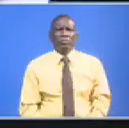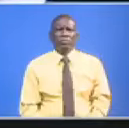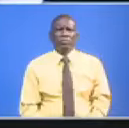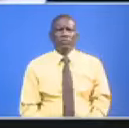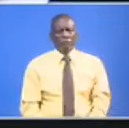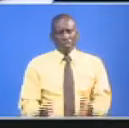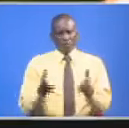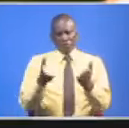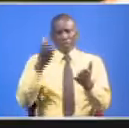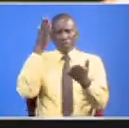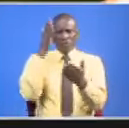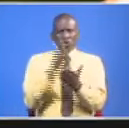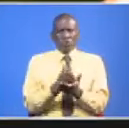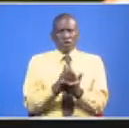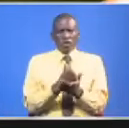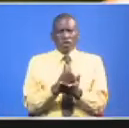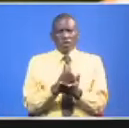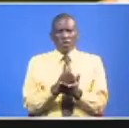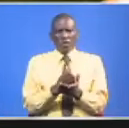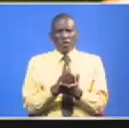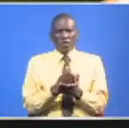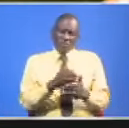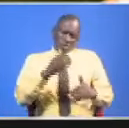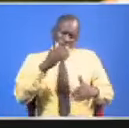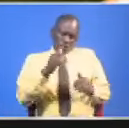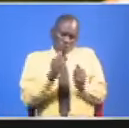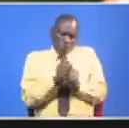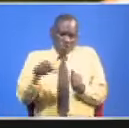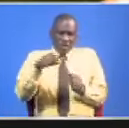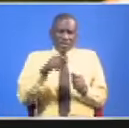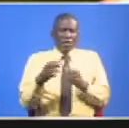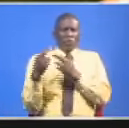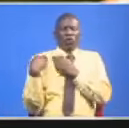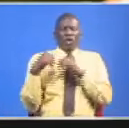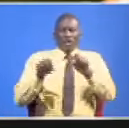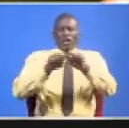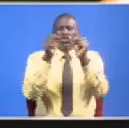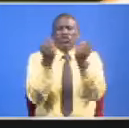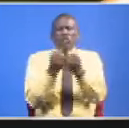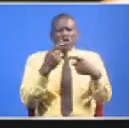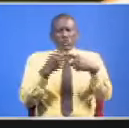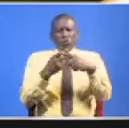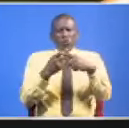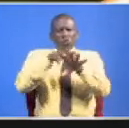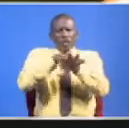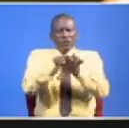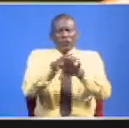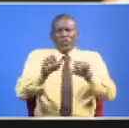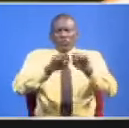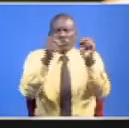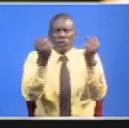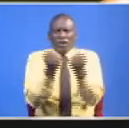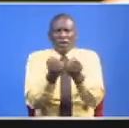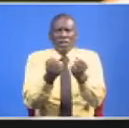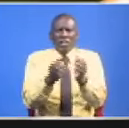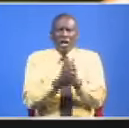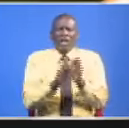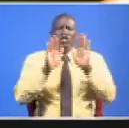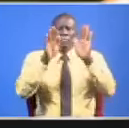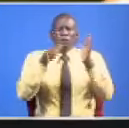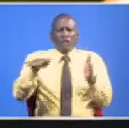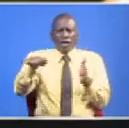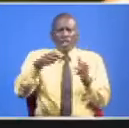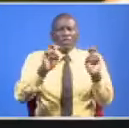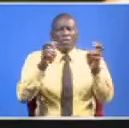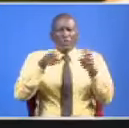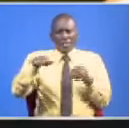This is really close to our hearts because our role in society is to positively influence society. And one of the key areas and